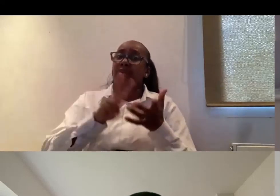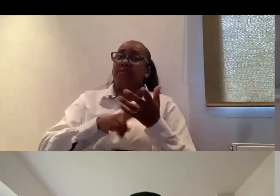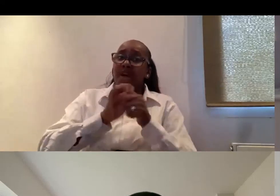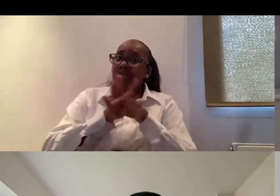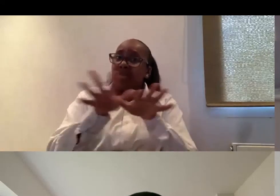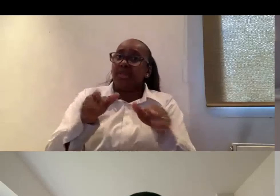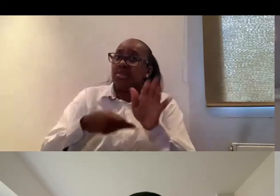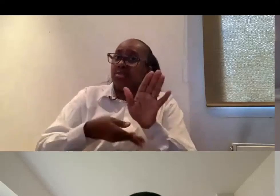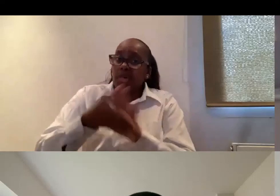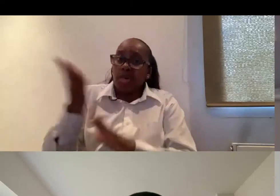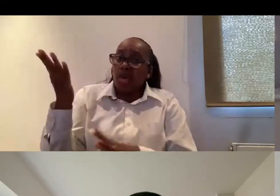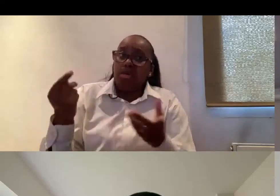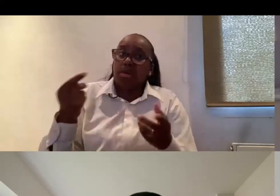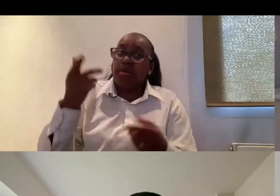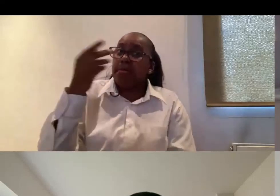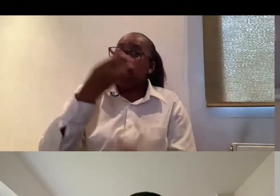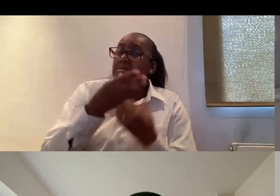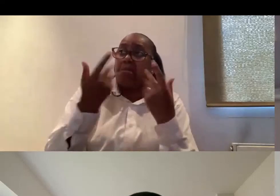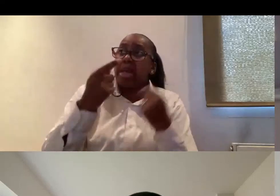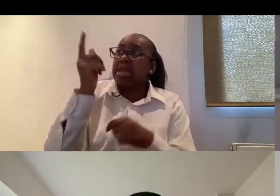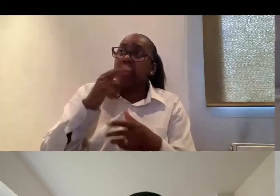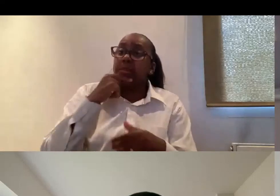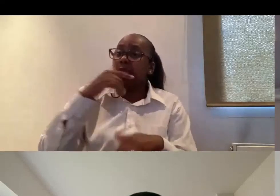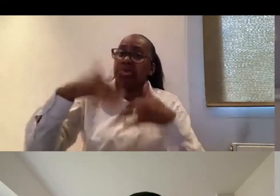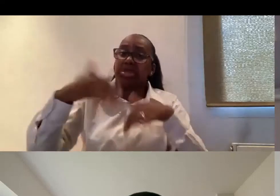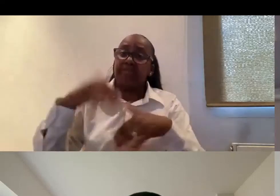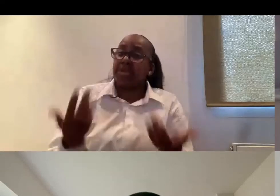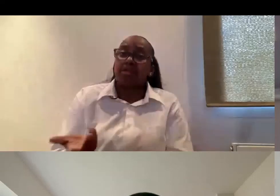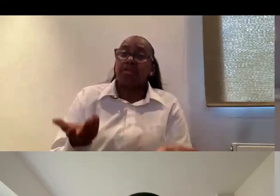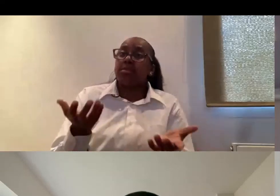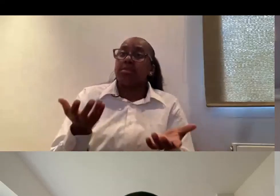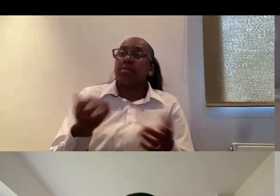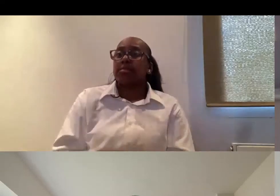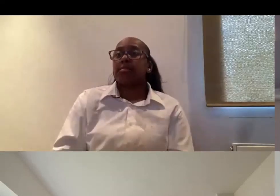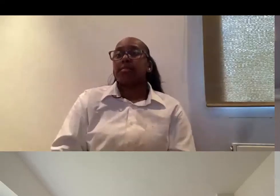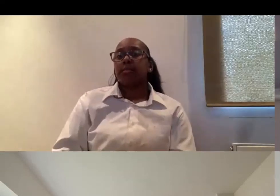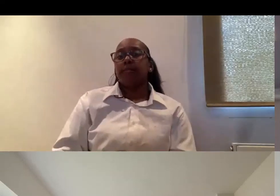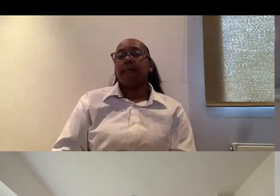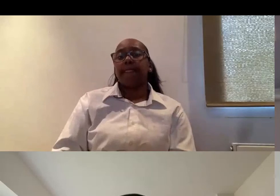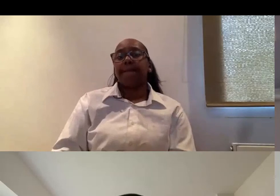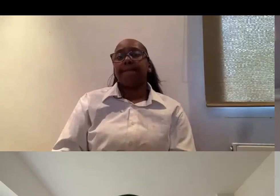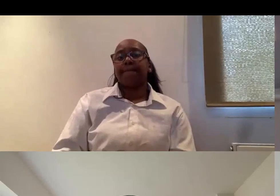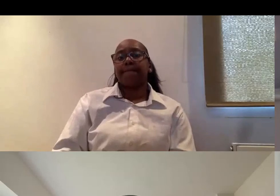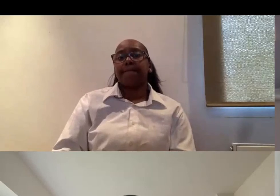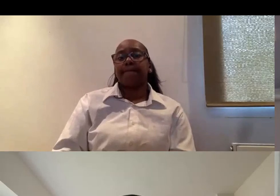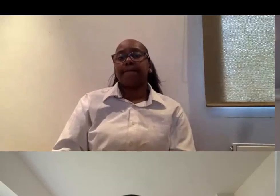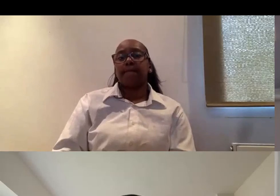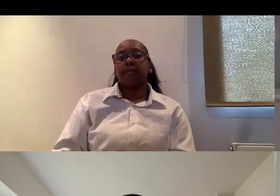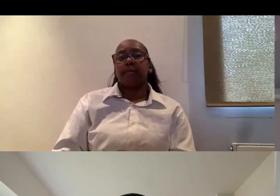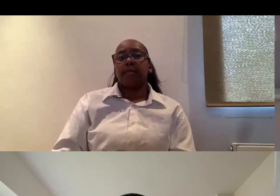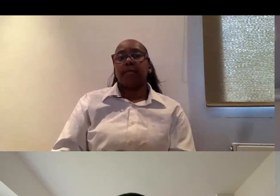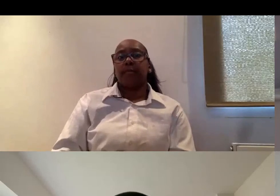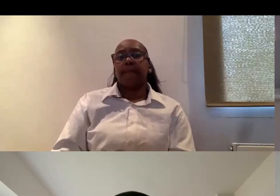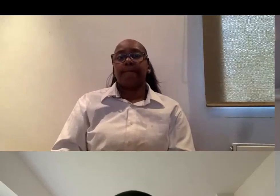gone, eventually many people will still be suffering. I know that we are coming up to the end of the session,